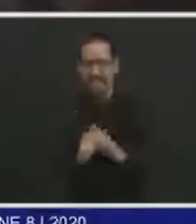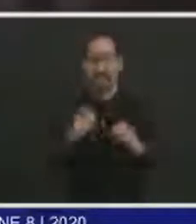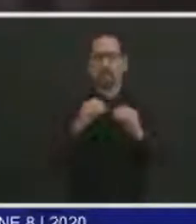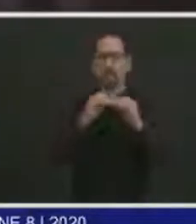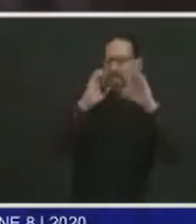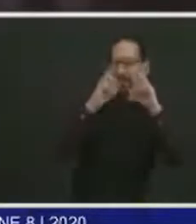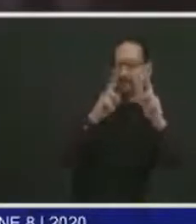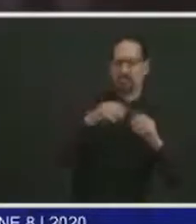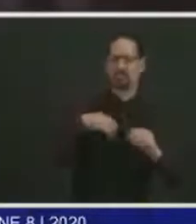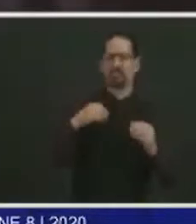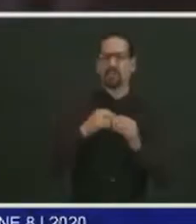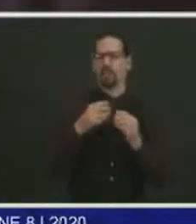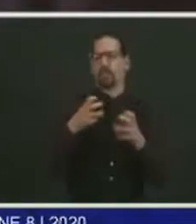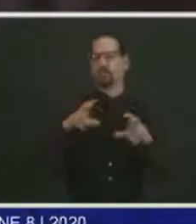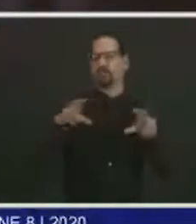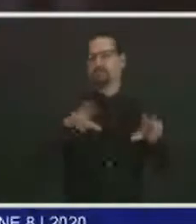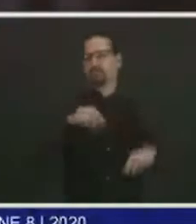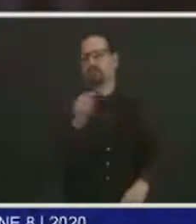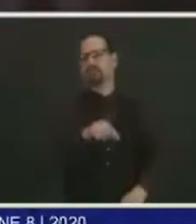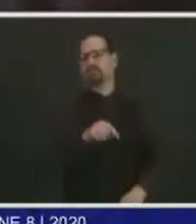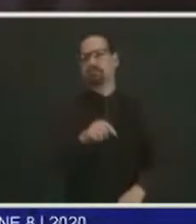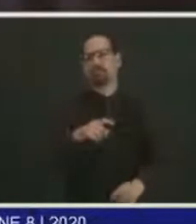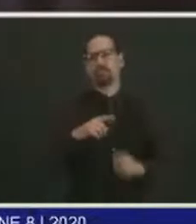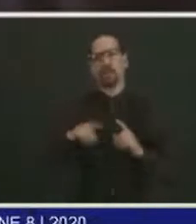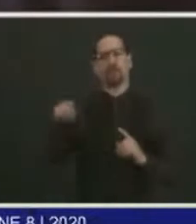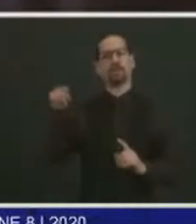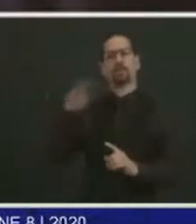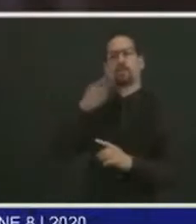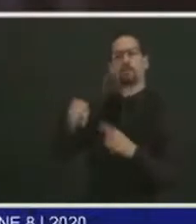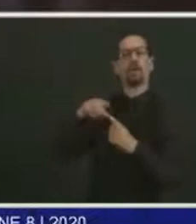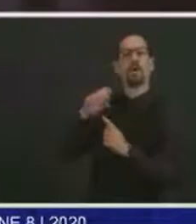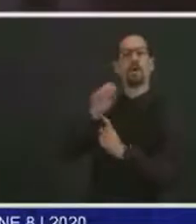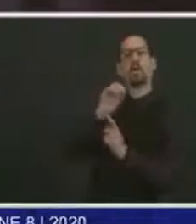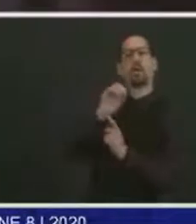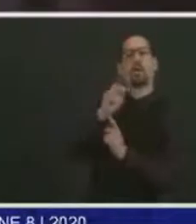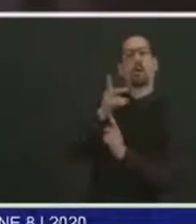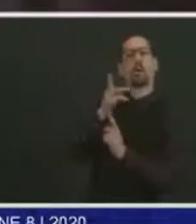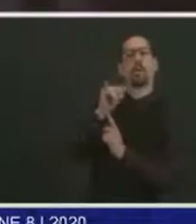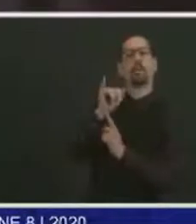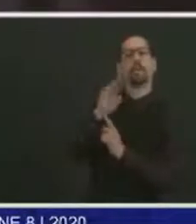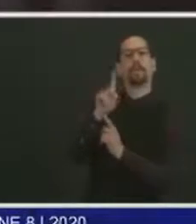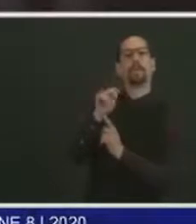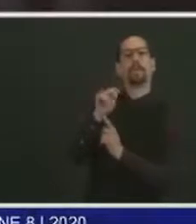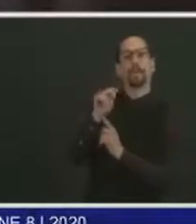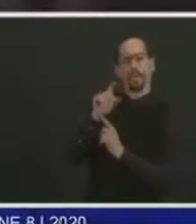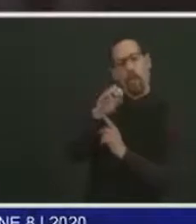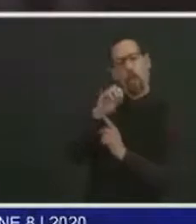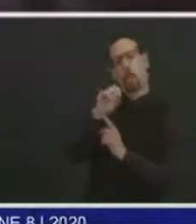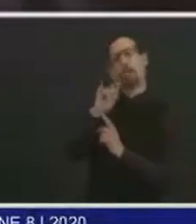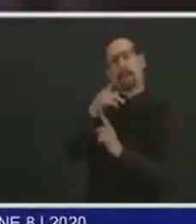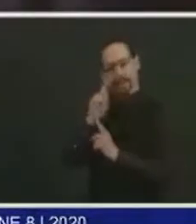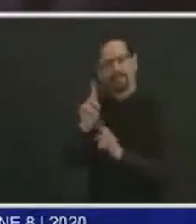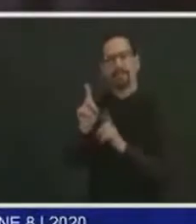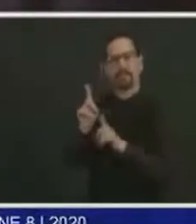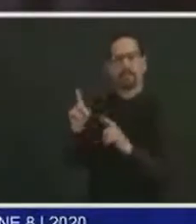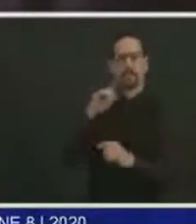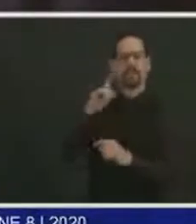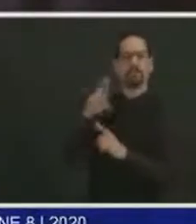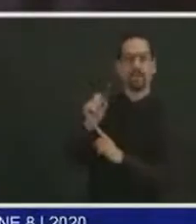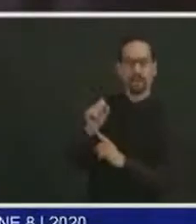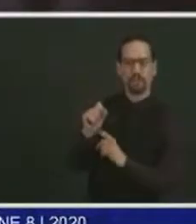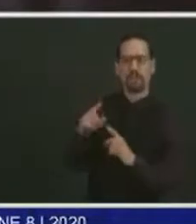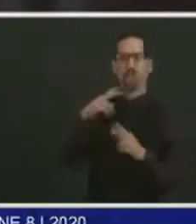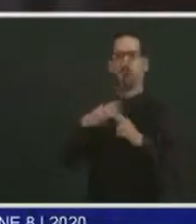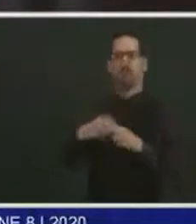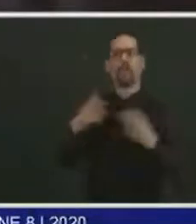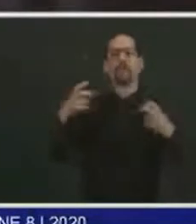You mentioned the opioid. You know, one of the most successful initiatives that we have, we call the HOPE initiative. It's with state police,